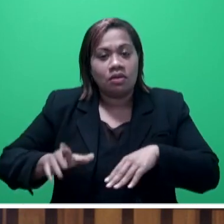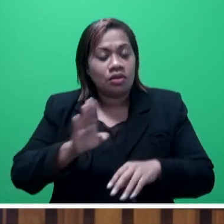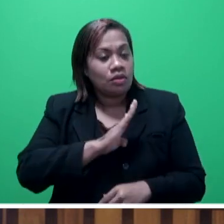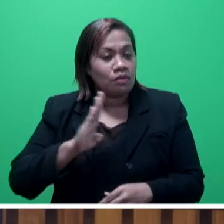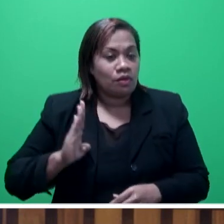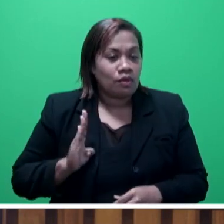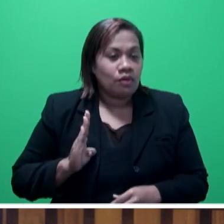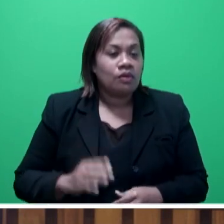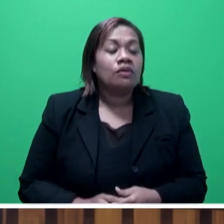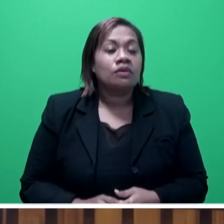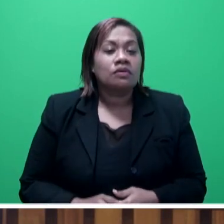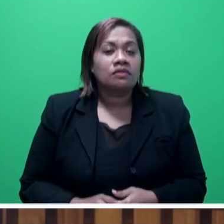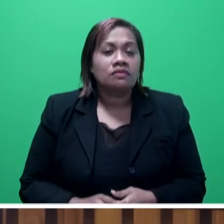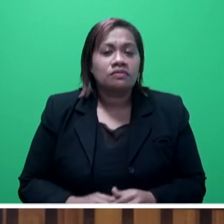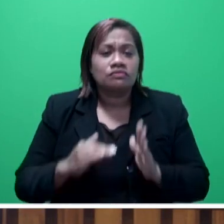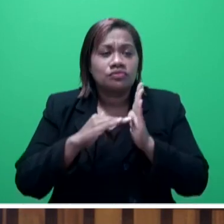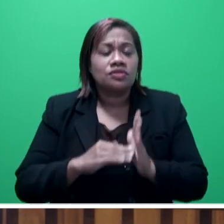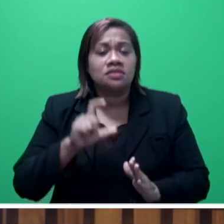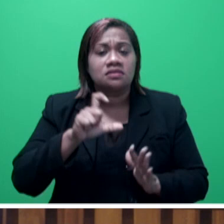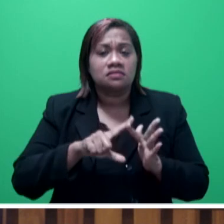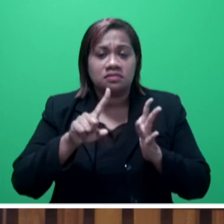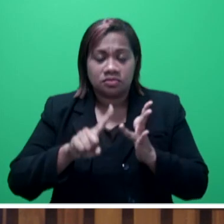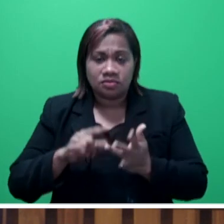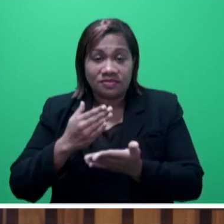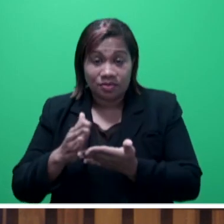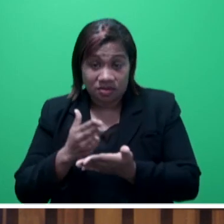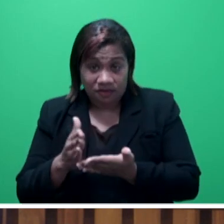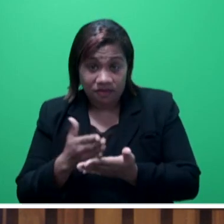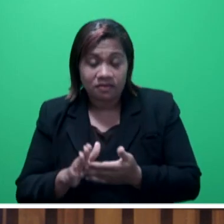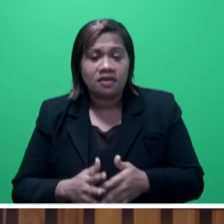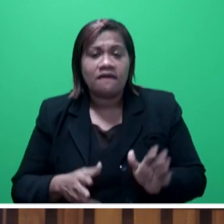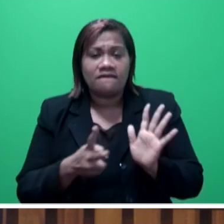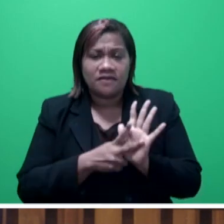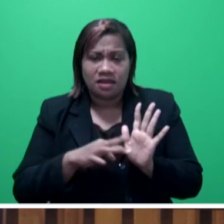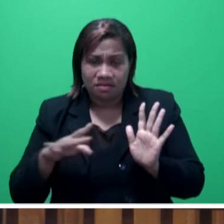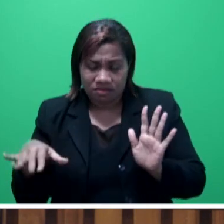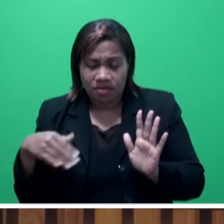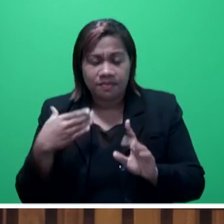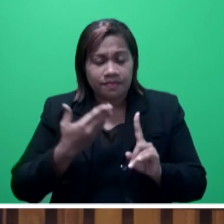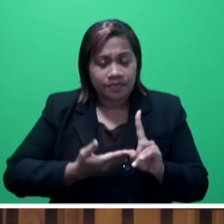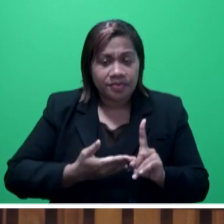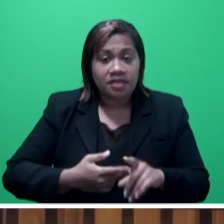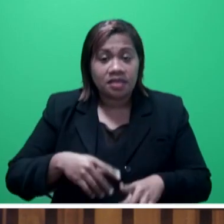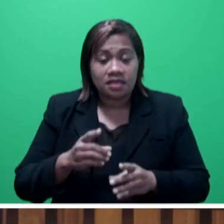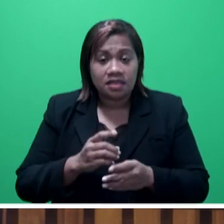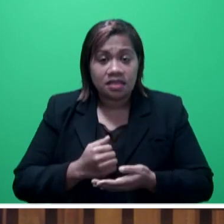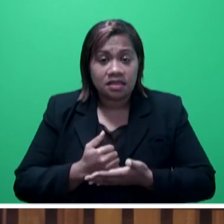the CEO of FNPF, Vilame Wandanivalu. The deputy chair is the CEO of